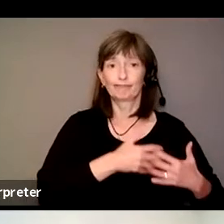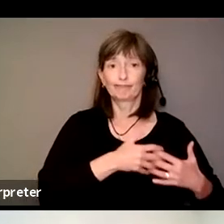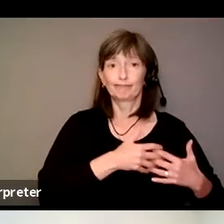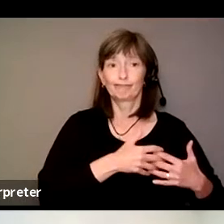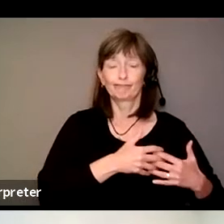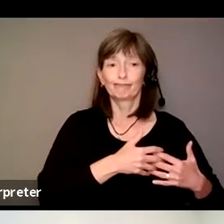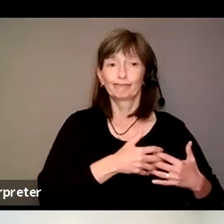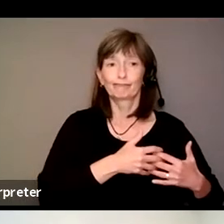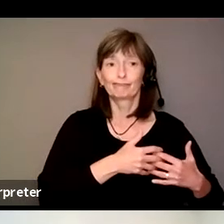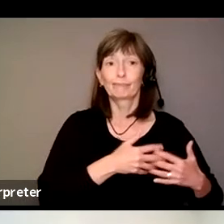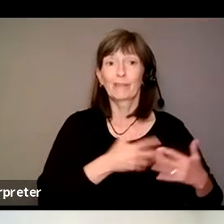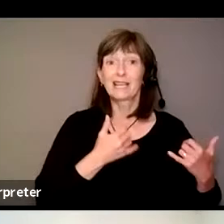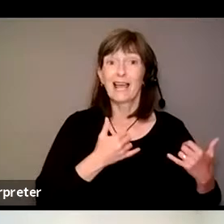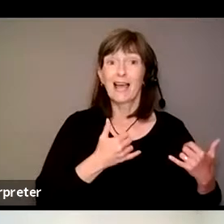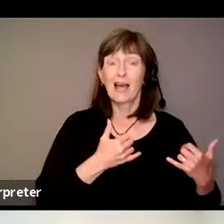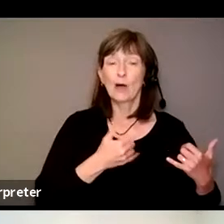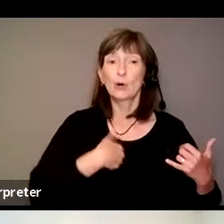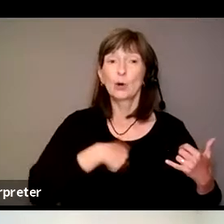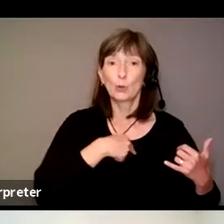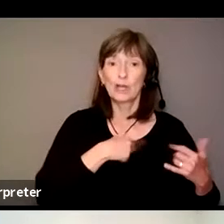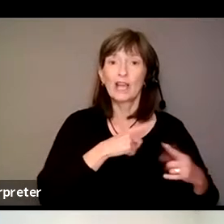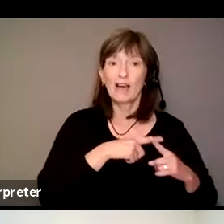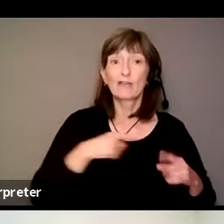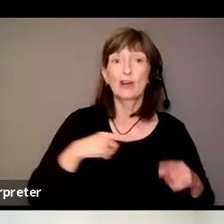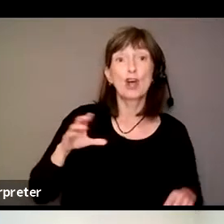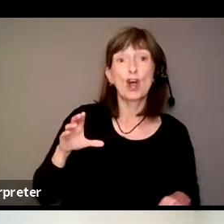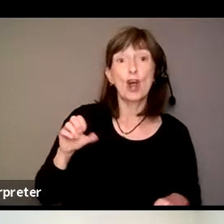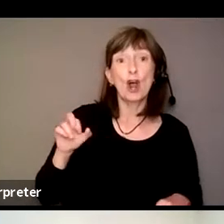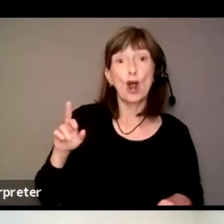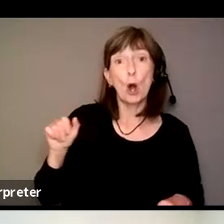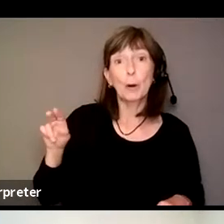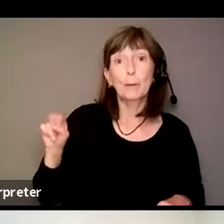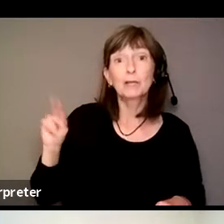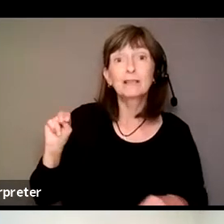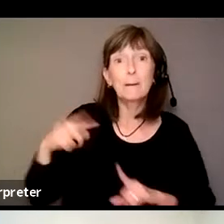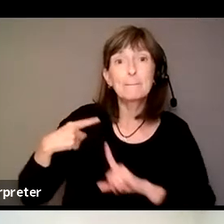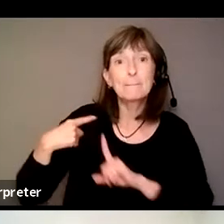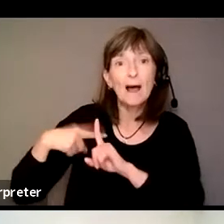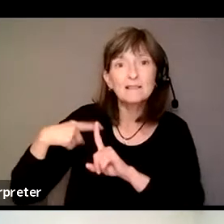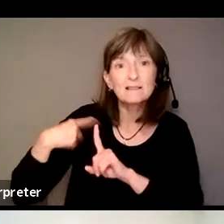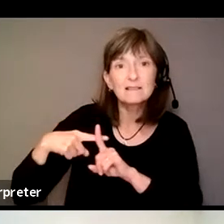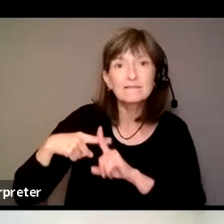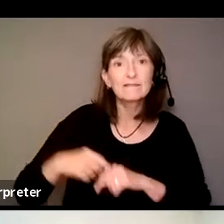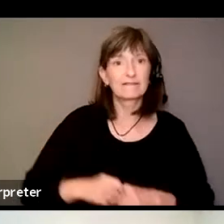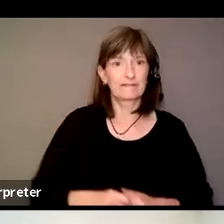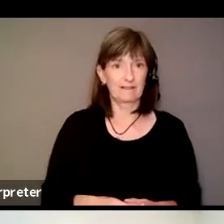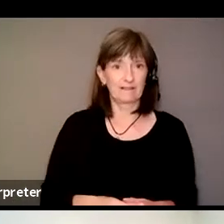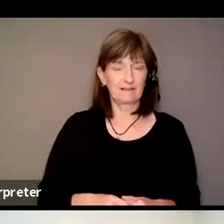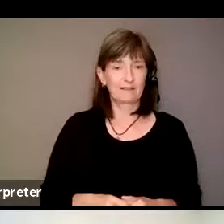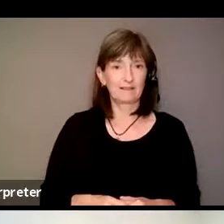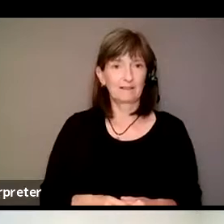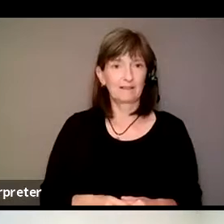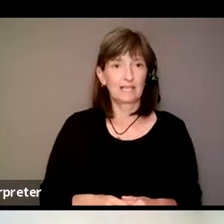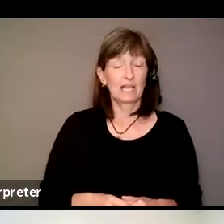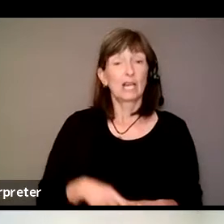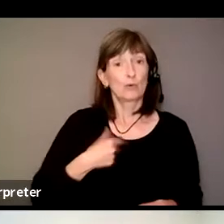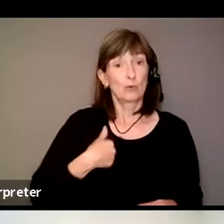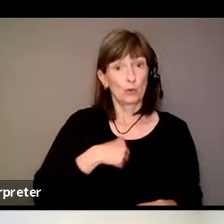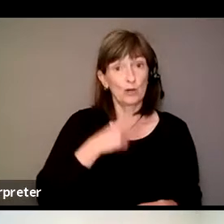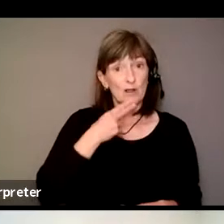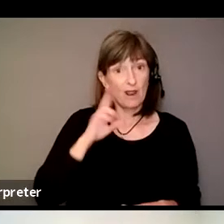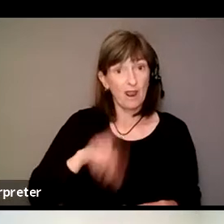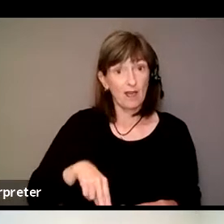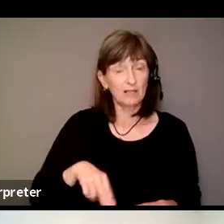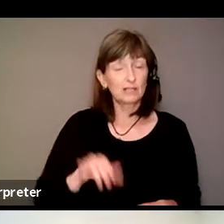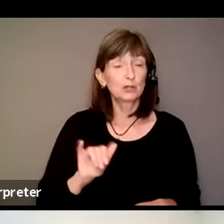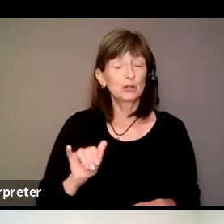we accrue carbon credits on our effluent. Plus, we were very fortunate, I guess, from a